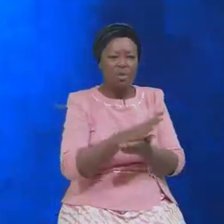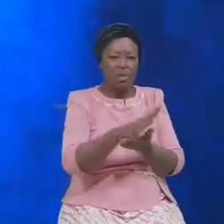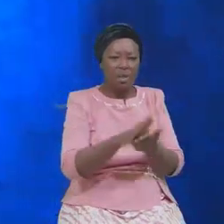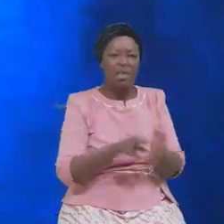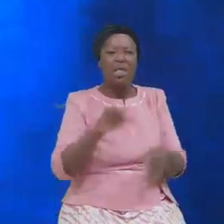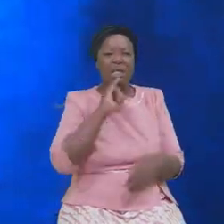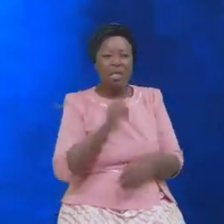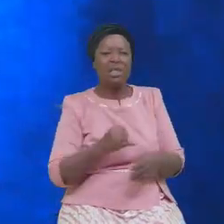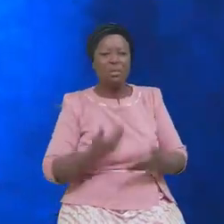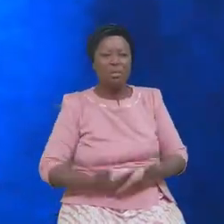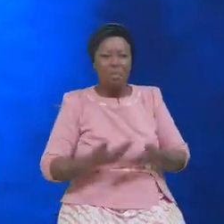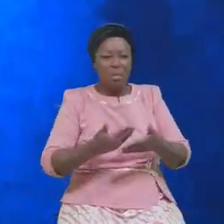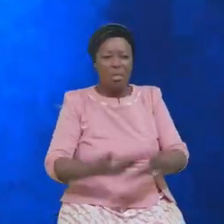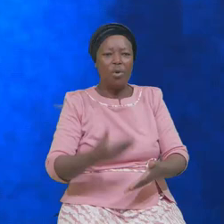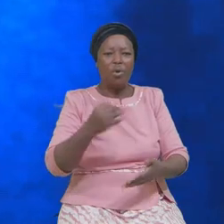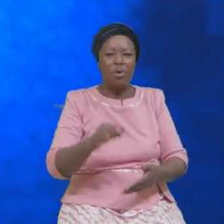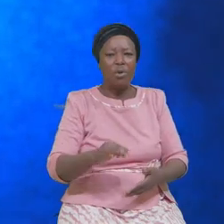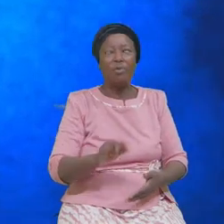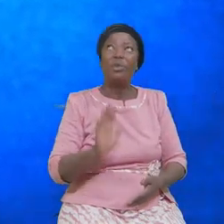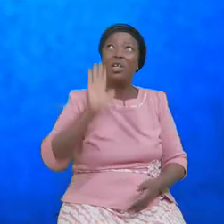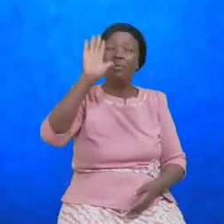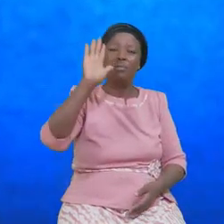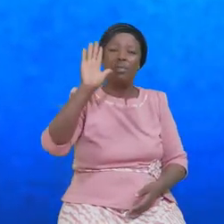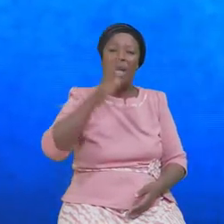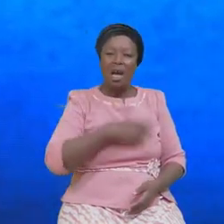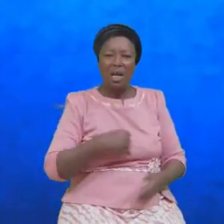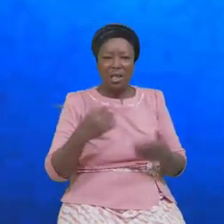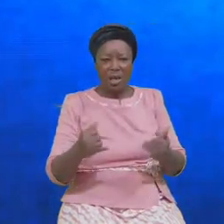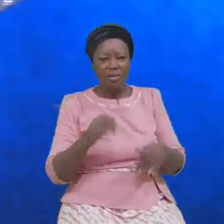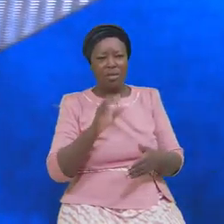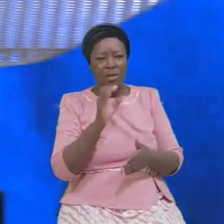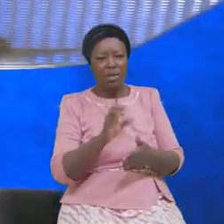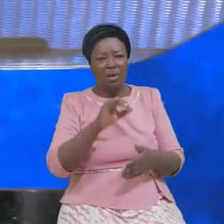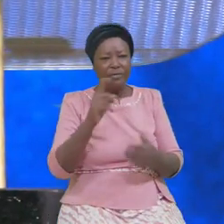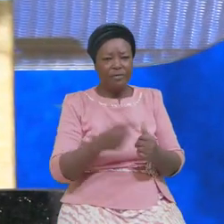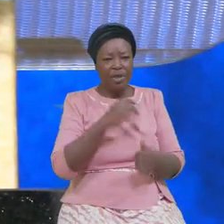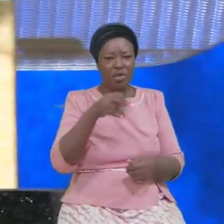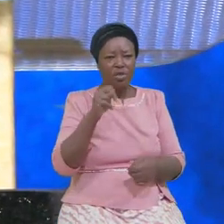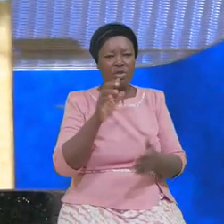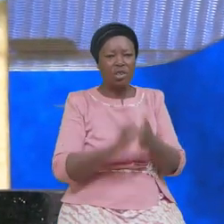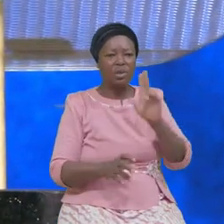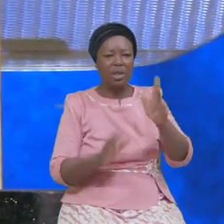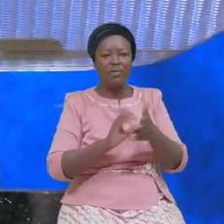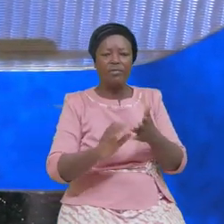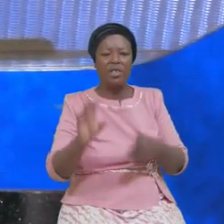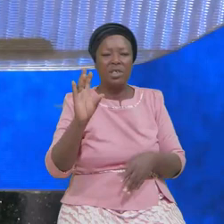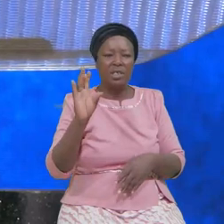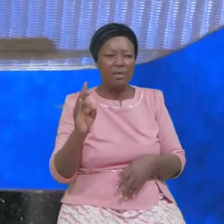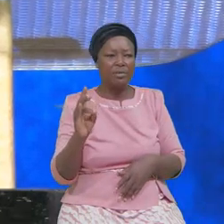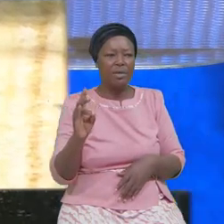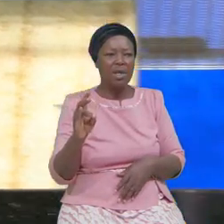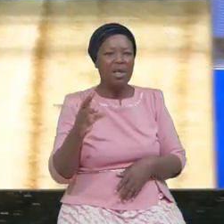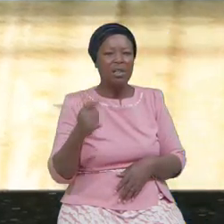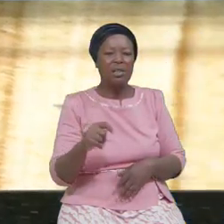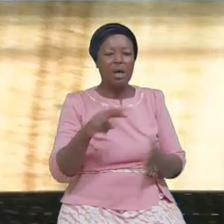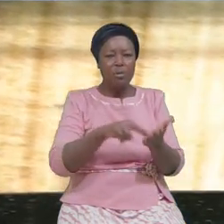is born of him. And now chapter 3 verse 7. In chapter 3 verse 7, the